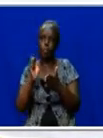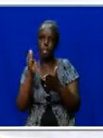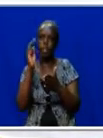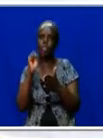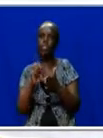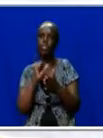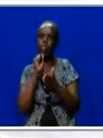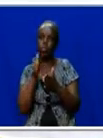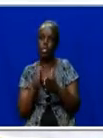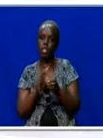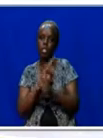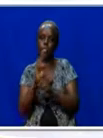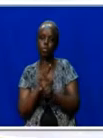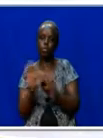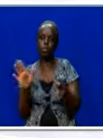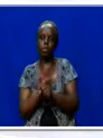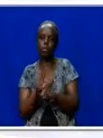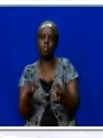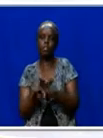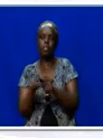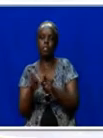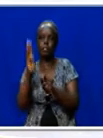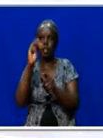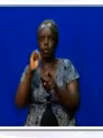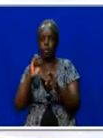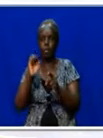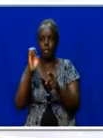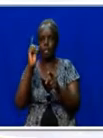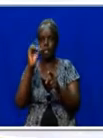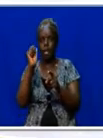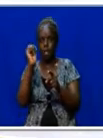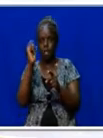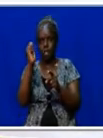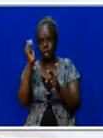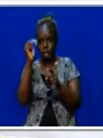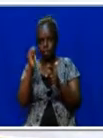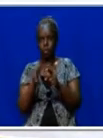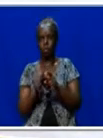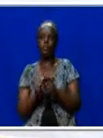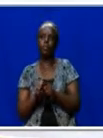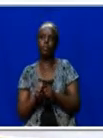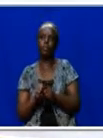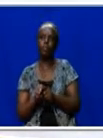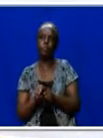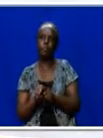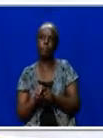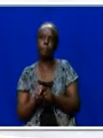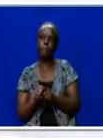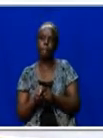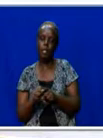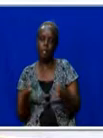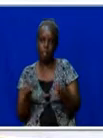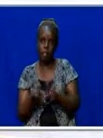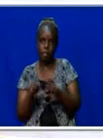is not as useful as the median, because the median does not consider all the data values. At the